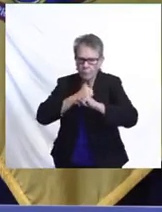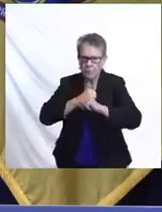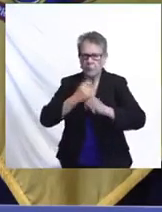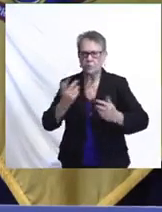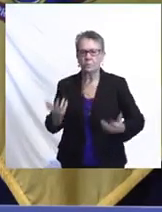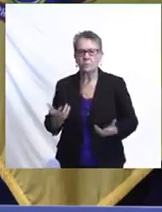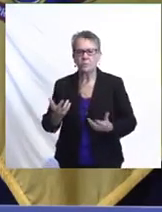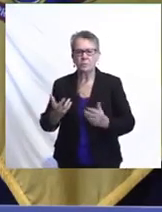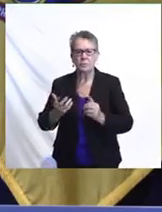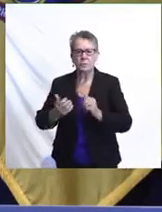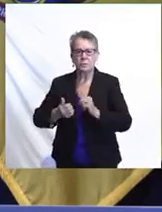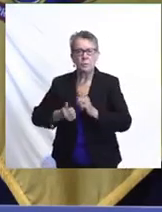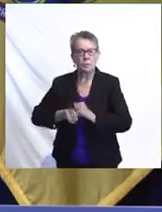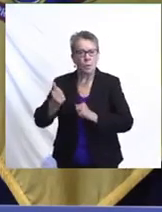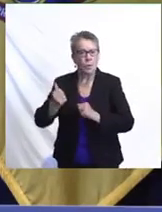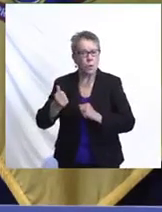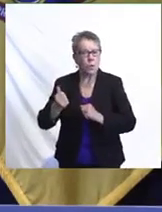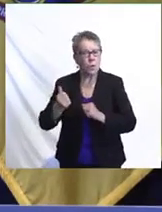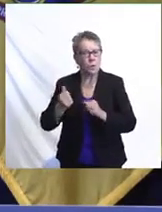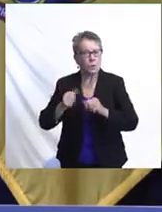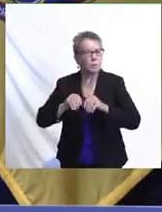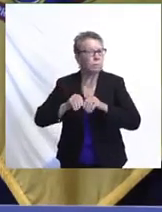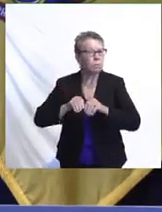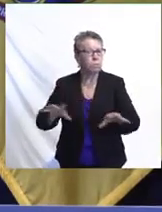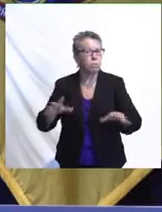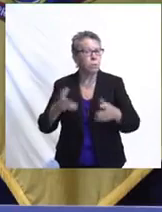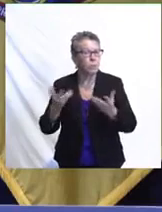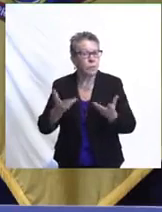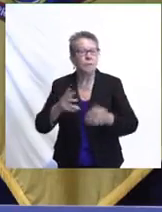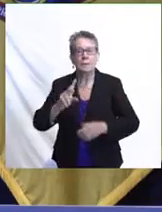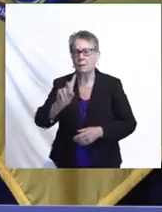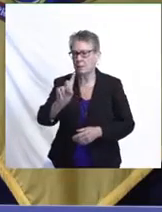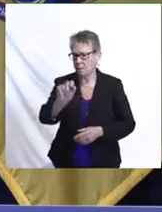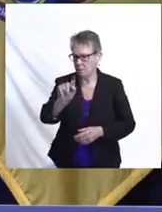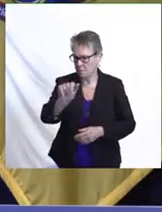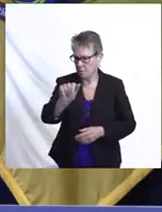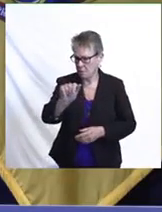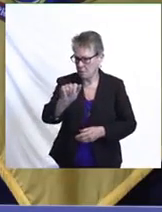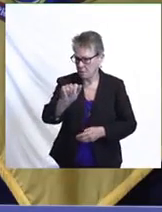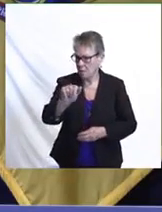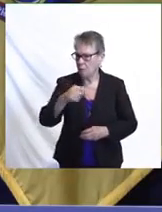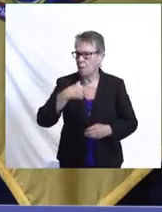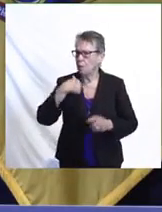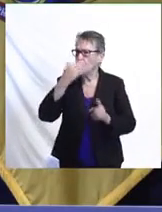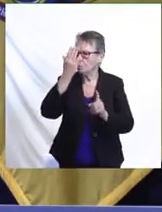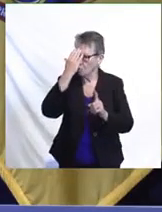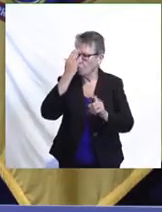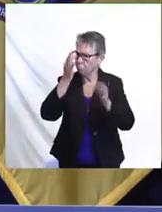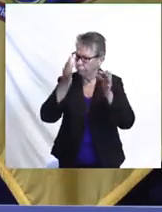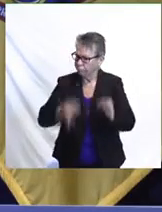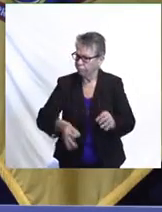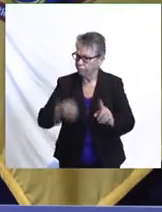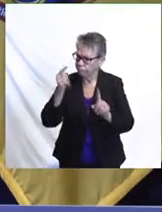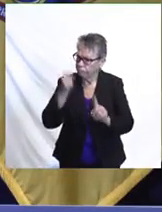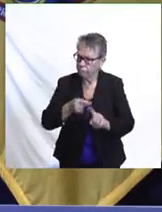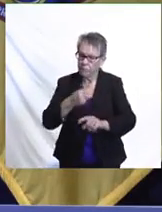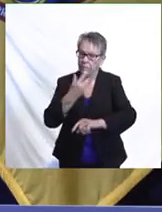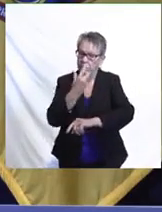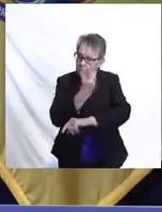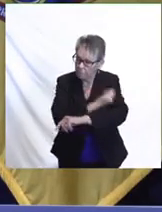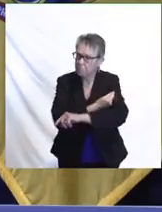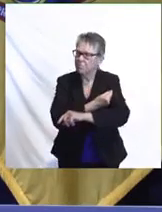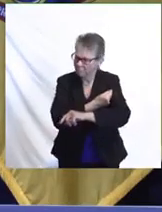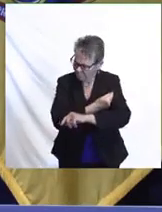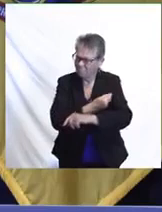variant. That's the one that's in our lap right now. And we know for sure vaccines work, boosters work, face coverings when you're